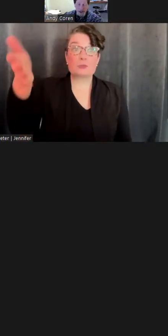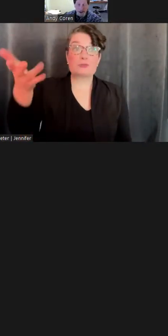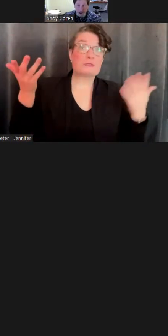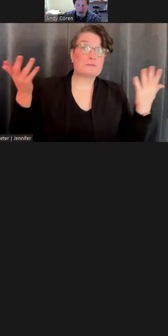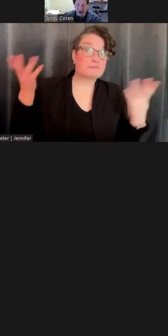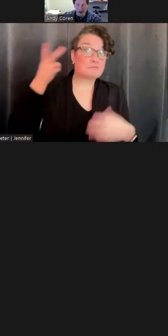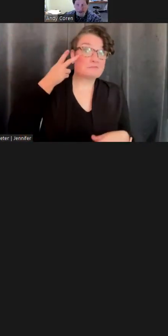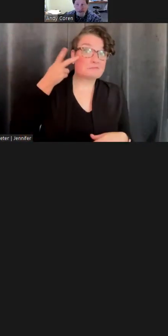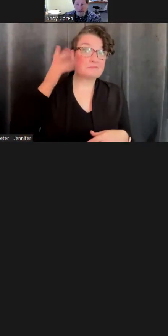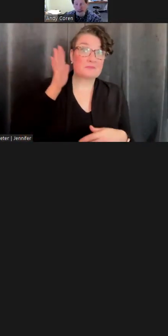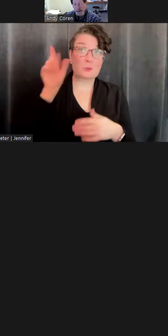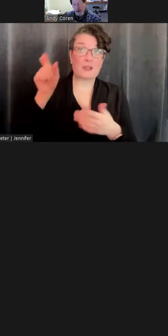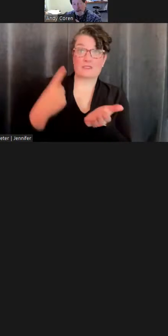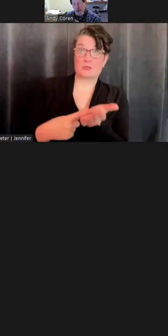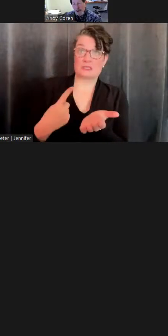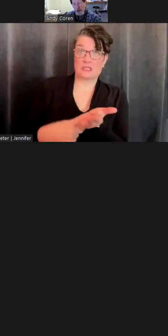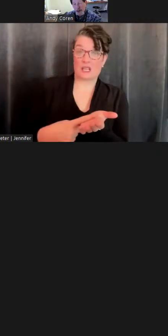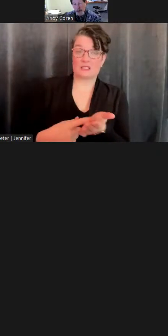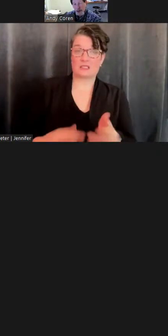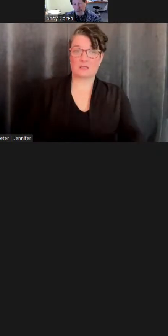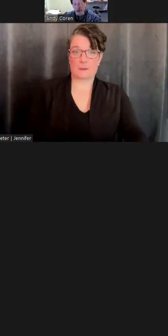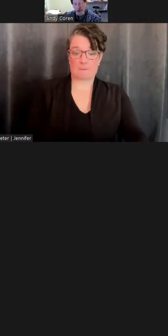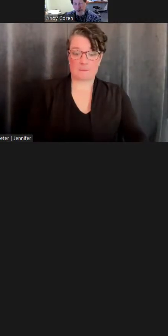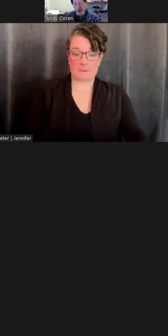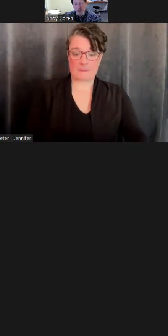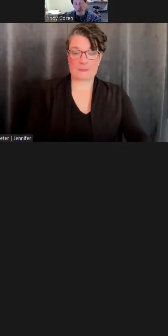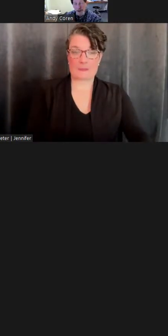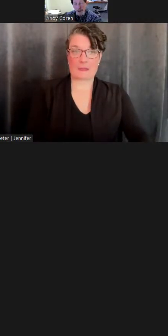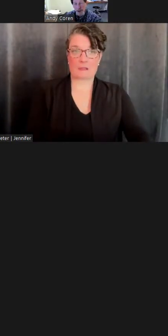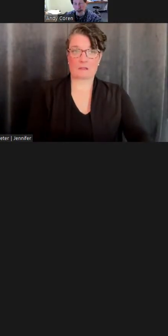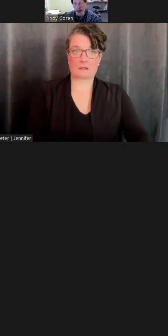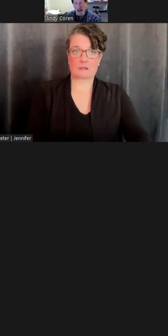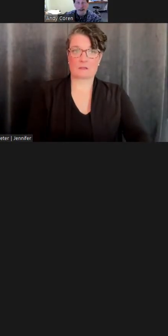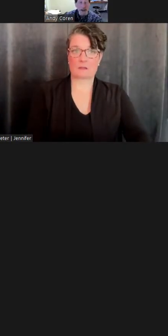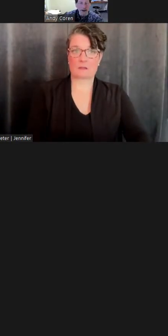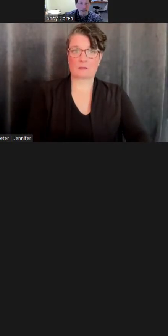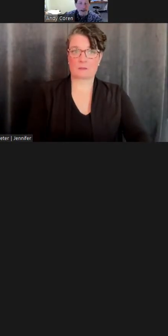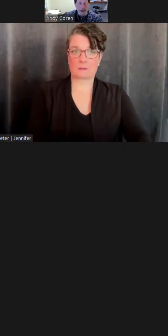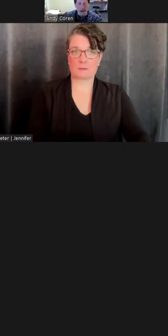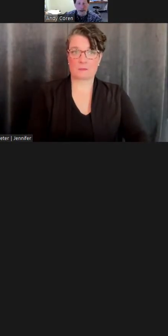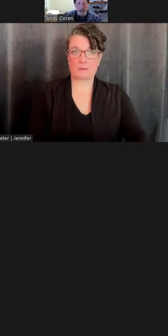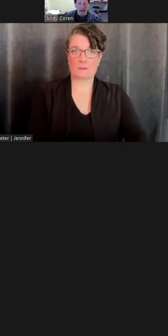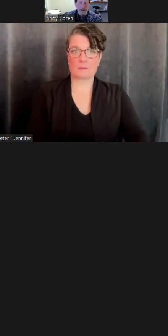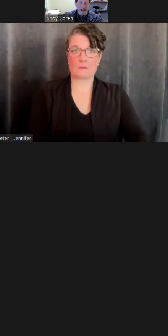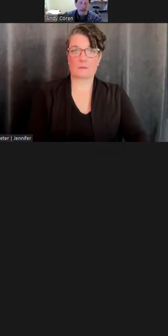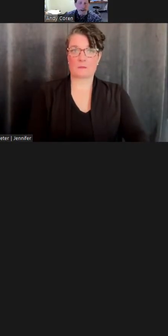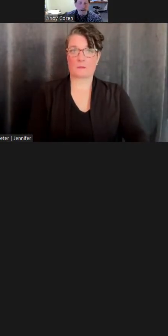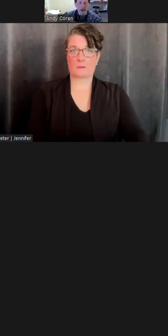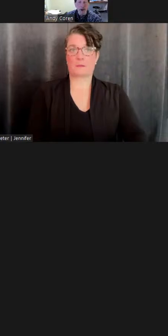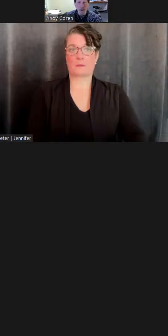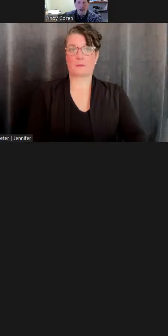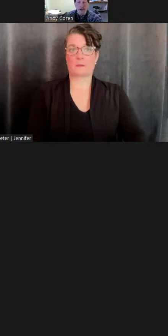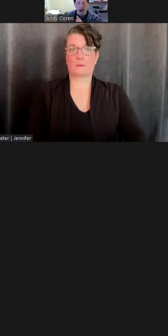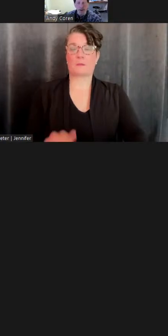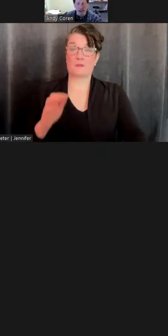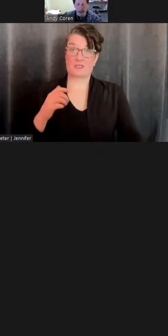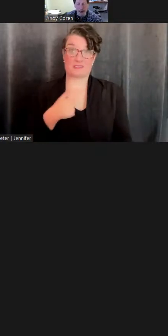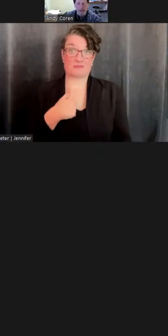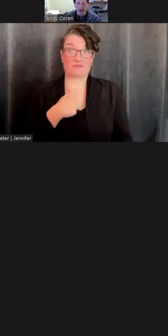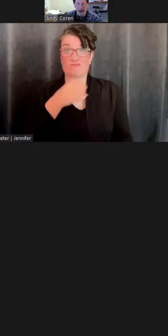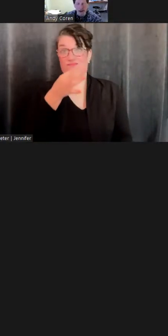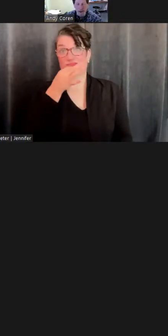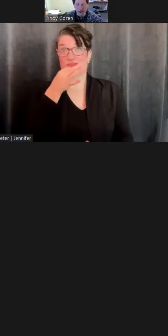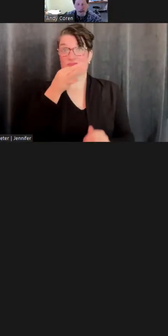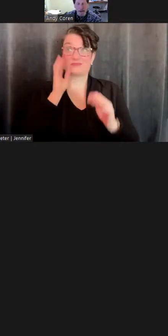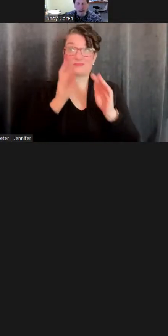have a lot of discussions about. And I know that there's no, I don't have a secret insight into what's going to